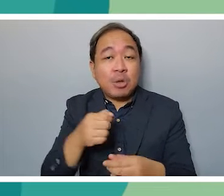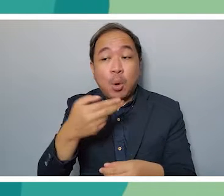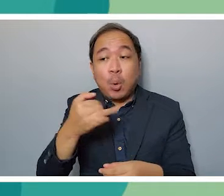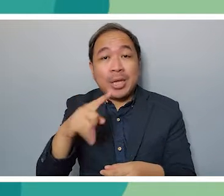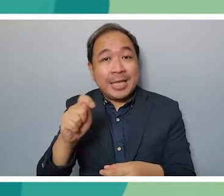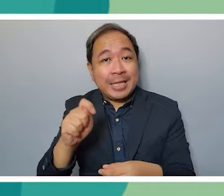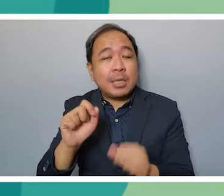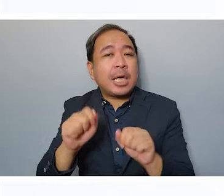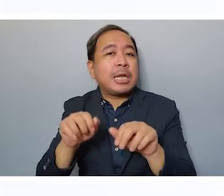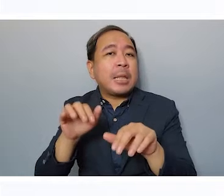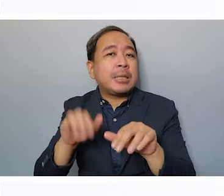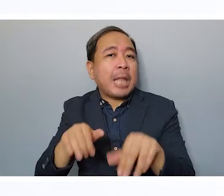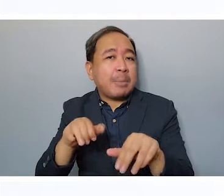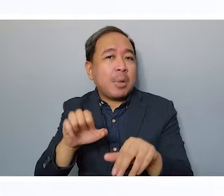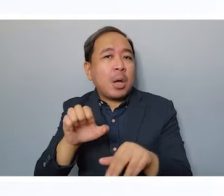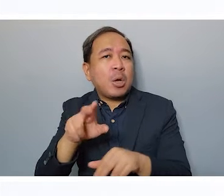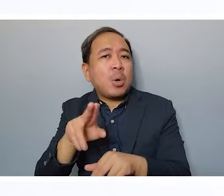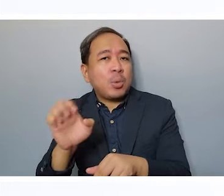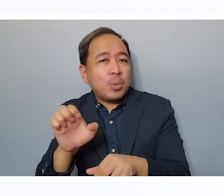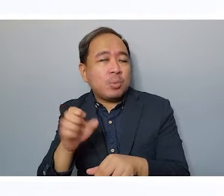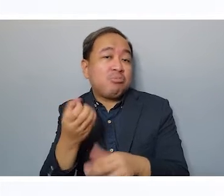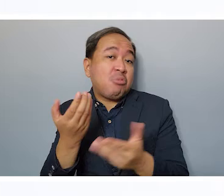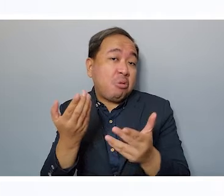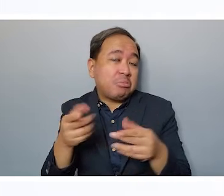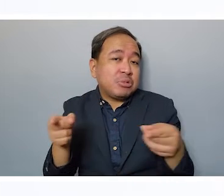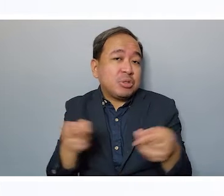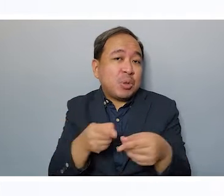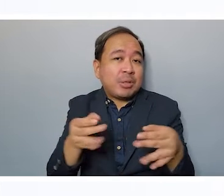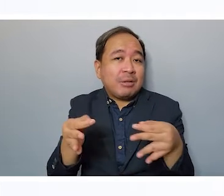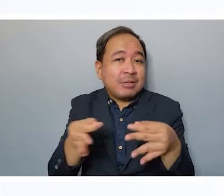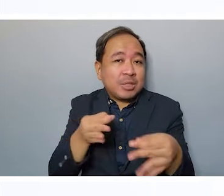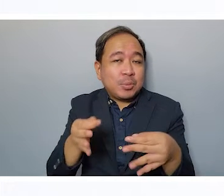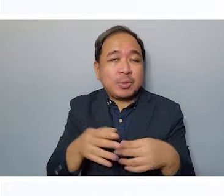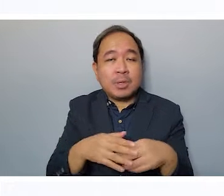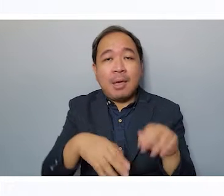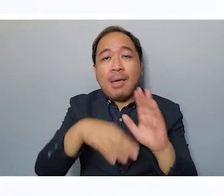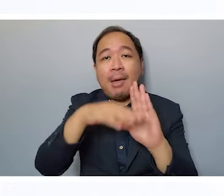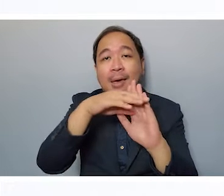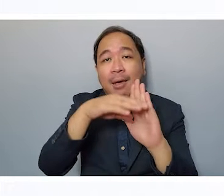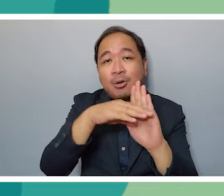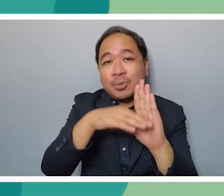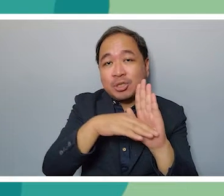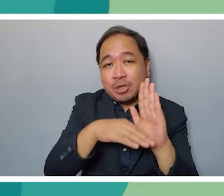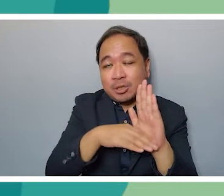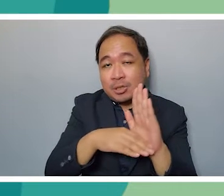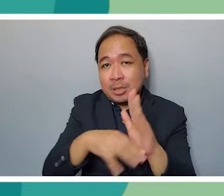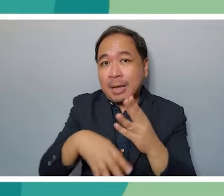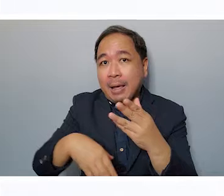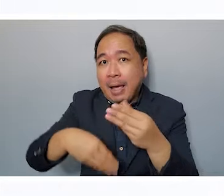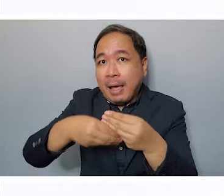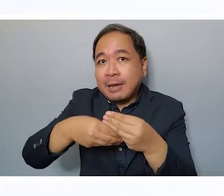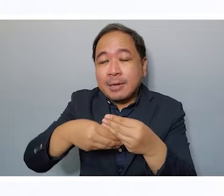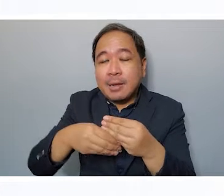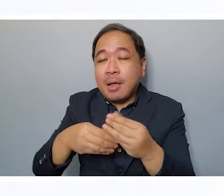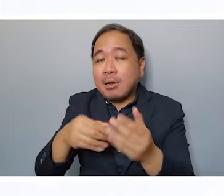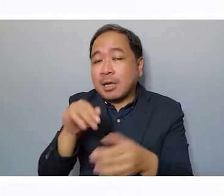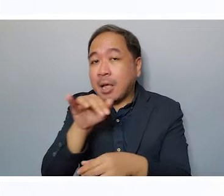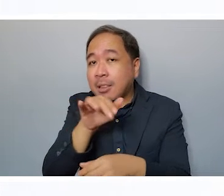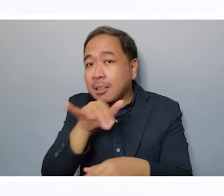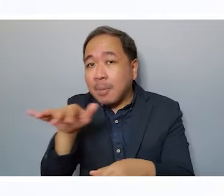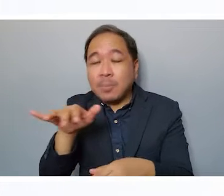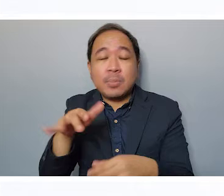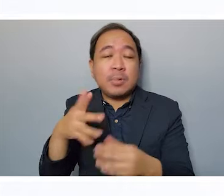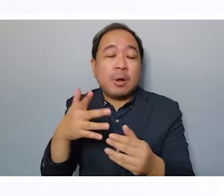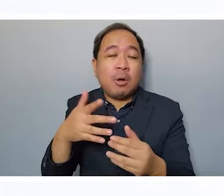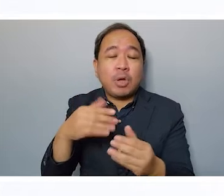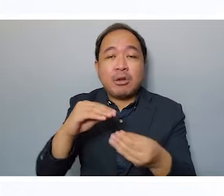add short description opens a field where you can type in a hint and a short description. Add enumeration allows you to put